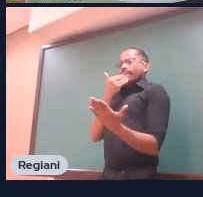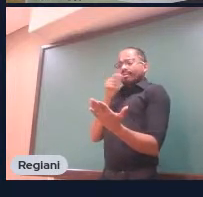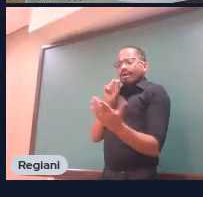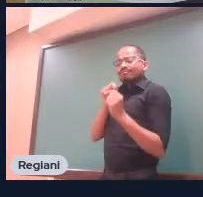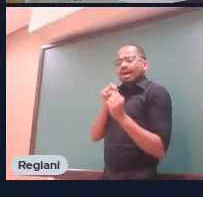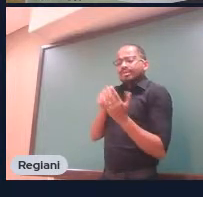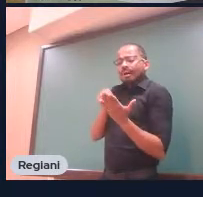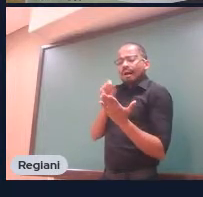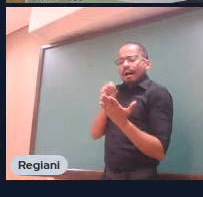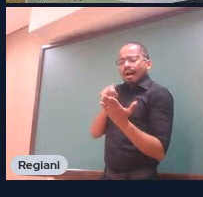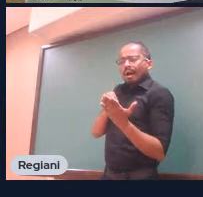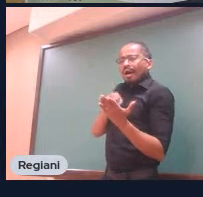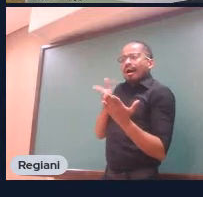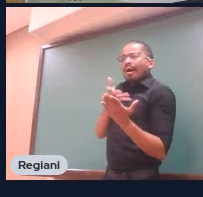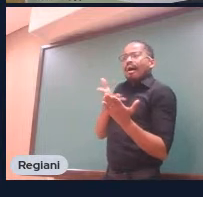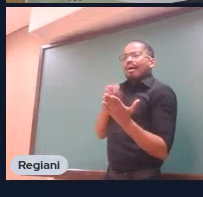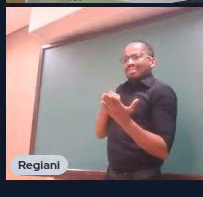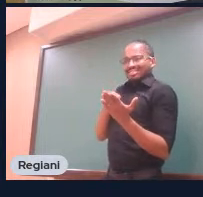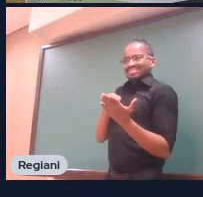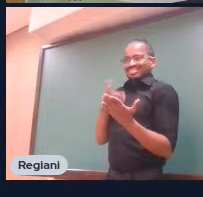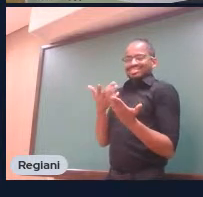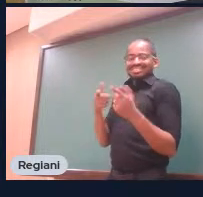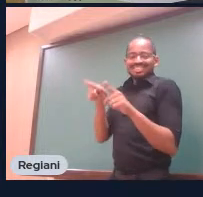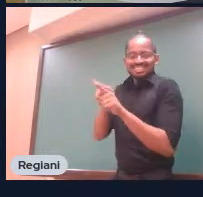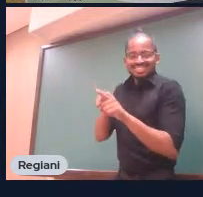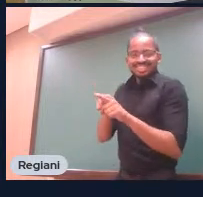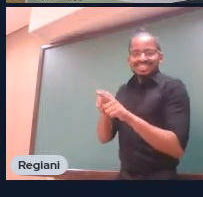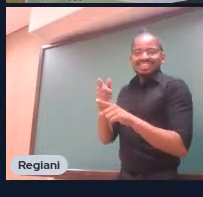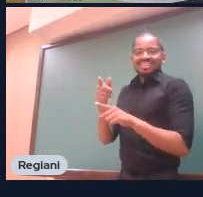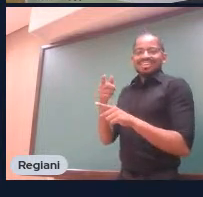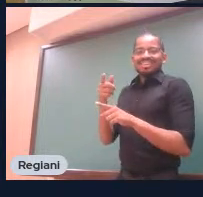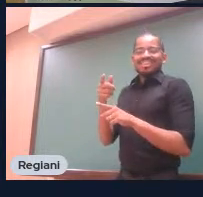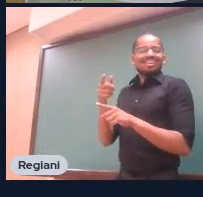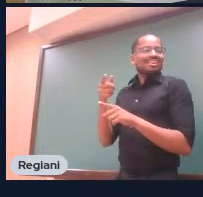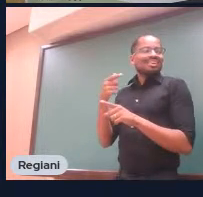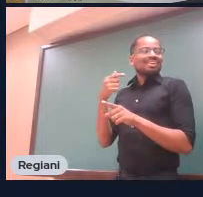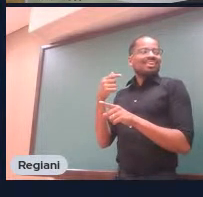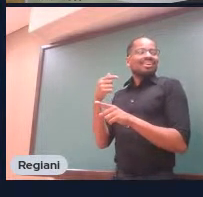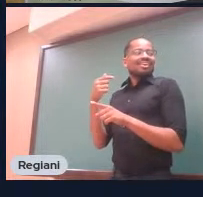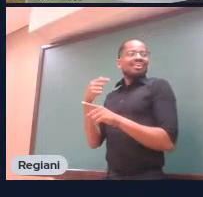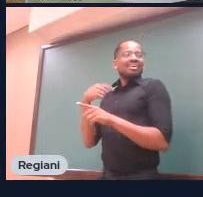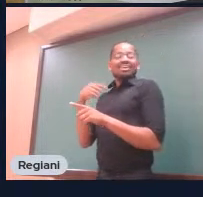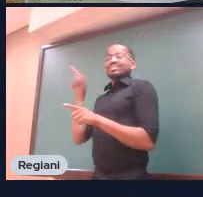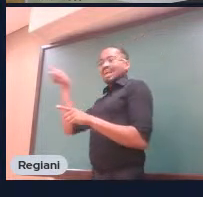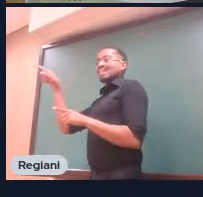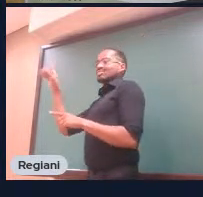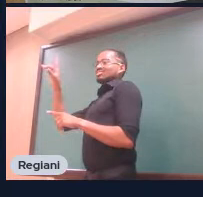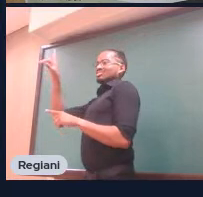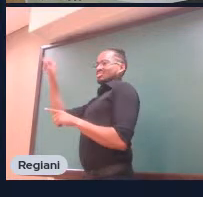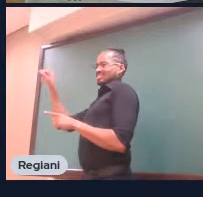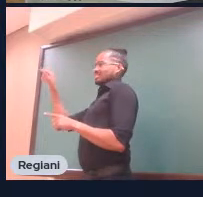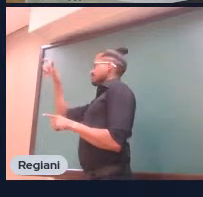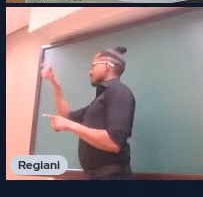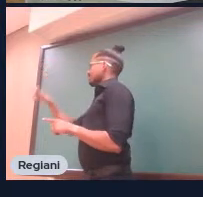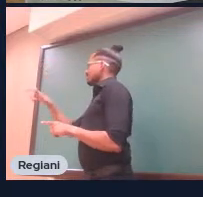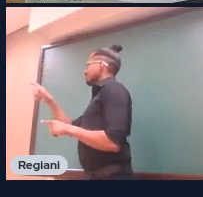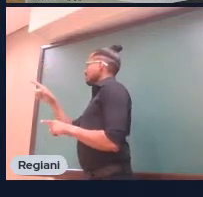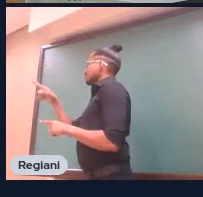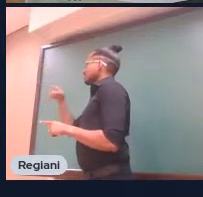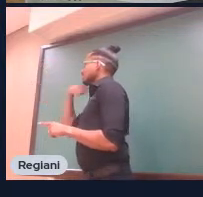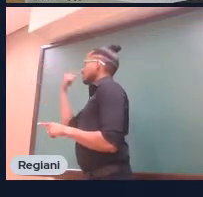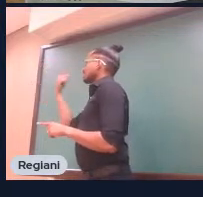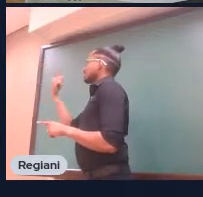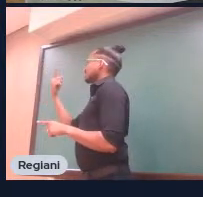2020 when Sue Atkins died. That's why I remember it. On the day she died, I wrote that sentence. I said, the future will be, you will